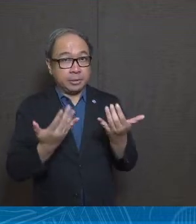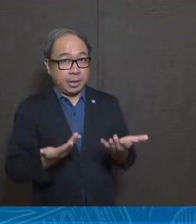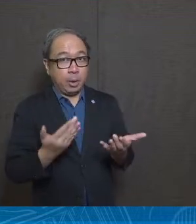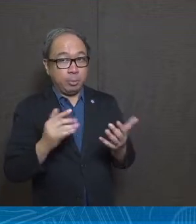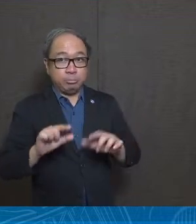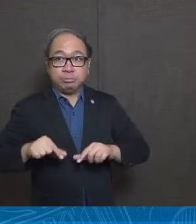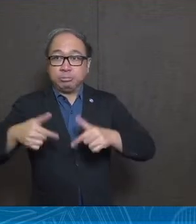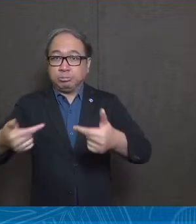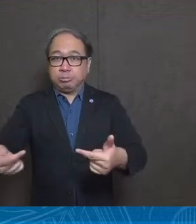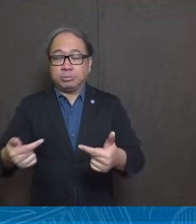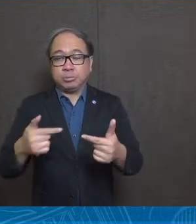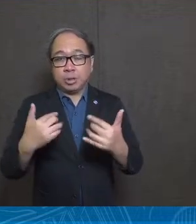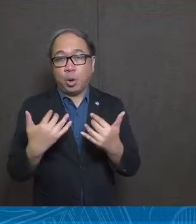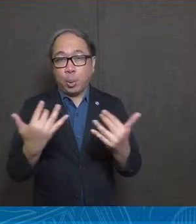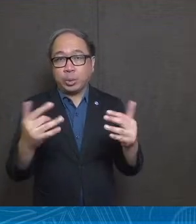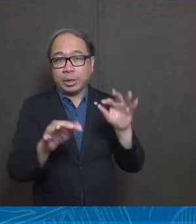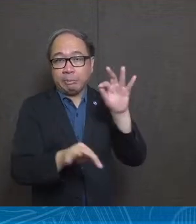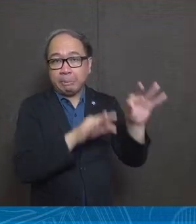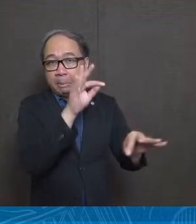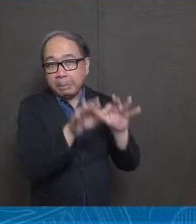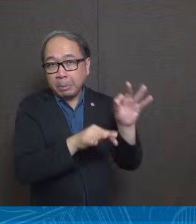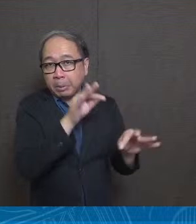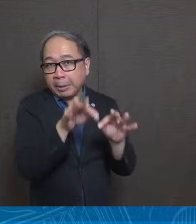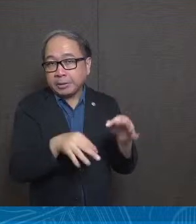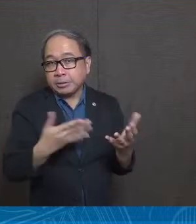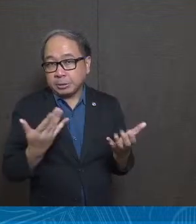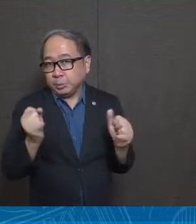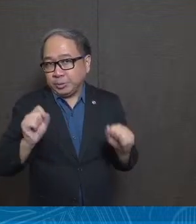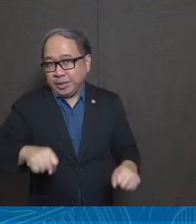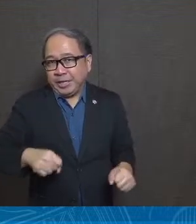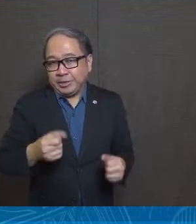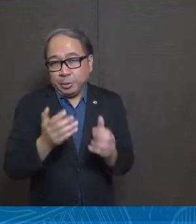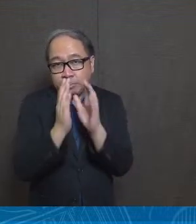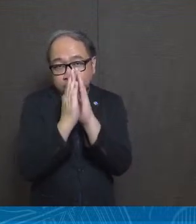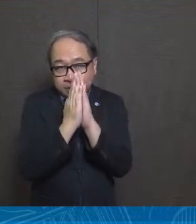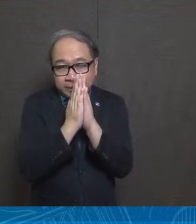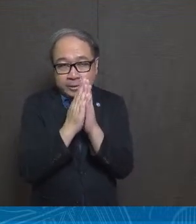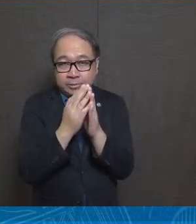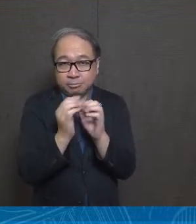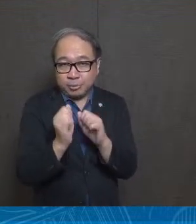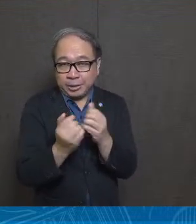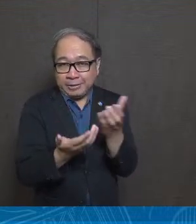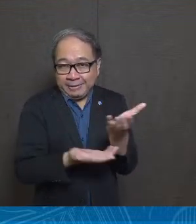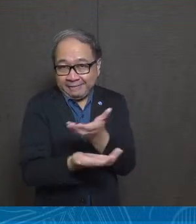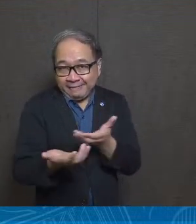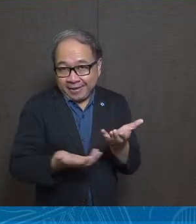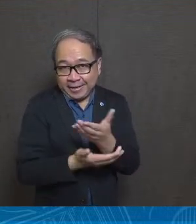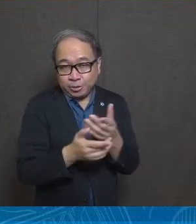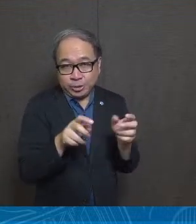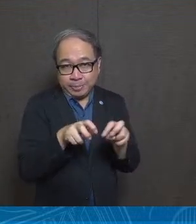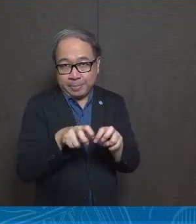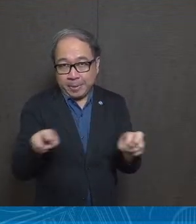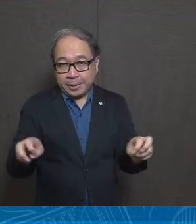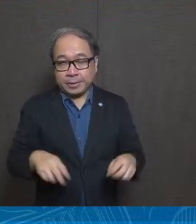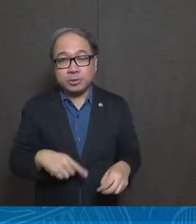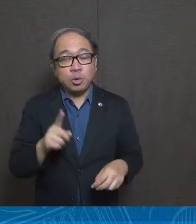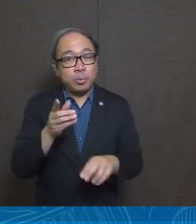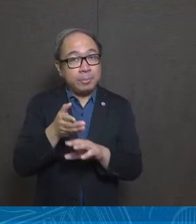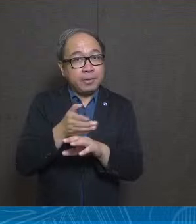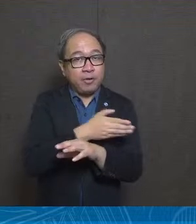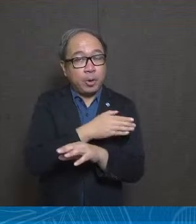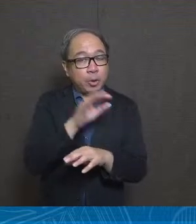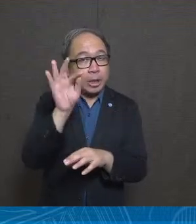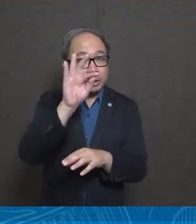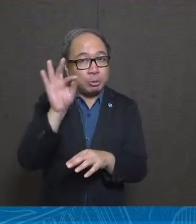please engage with our panelists. All right, so before we answer your questions, I have a